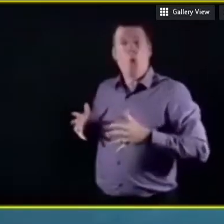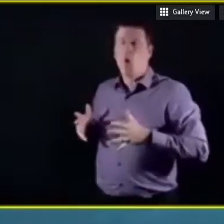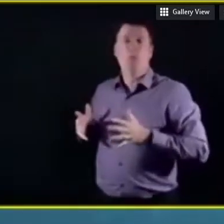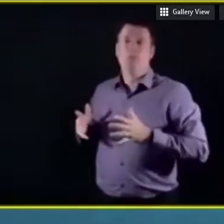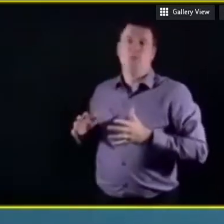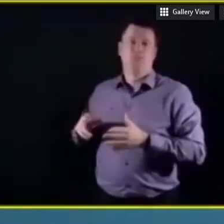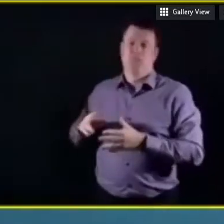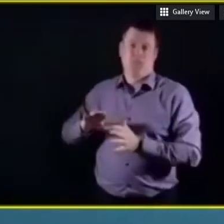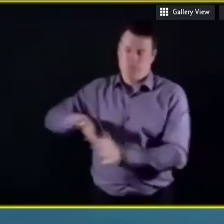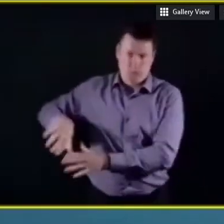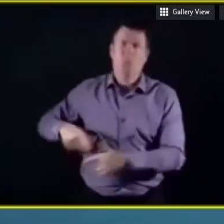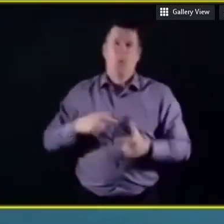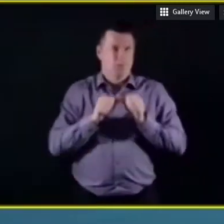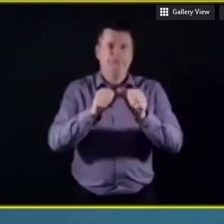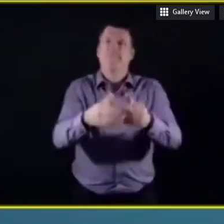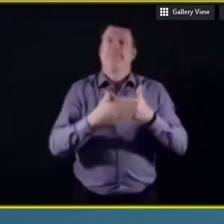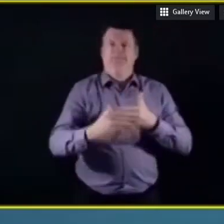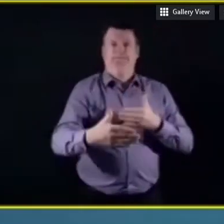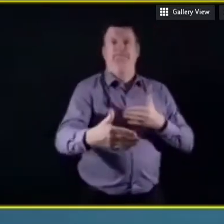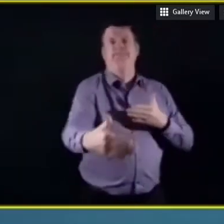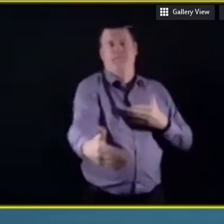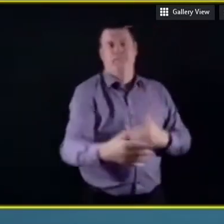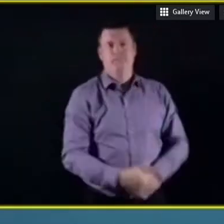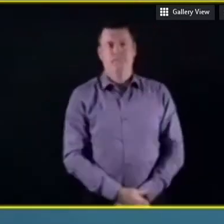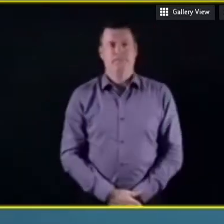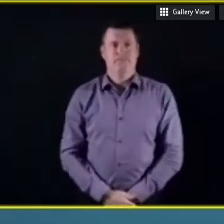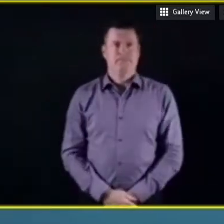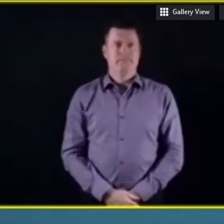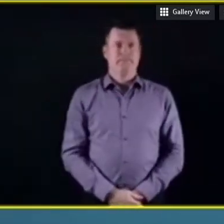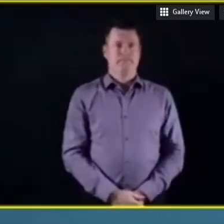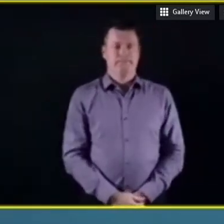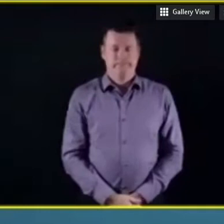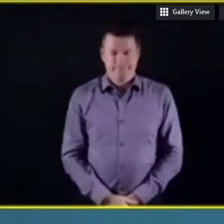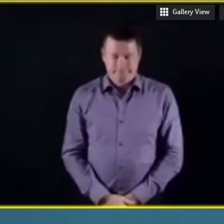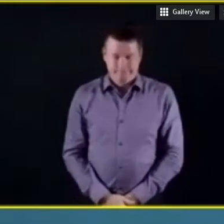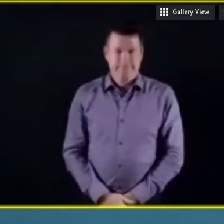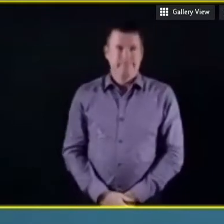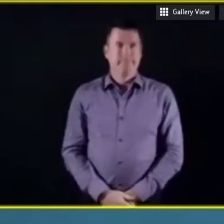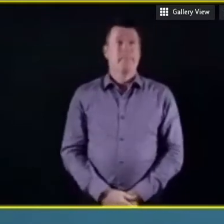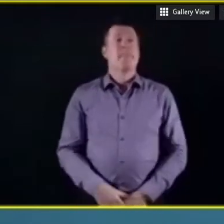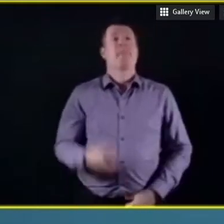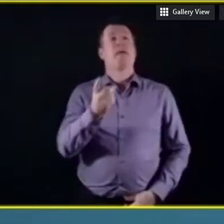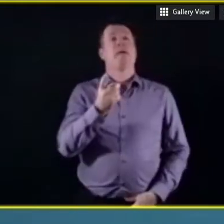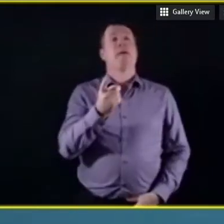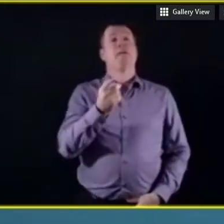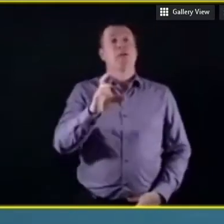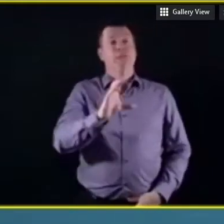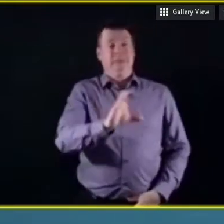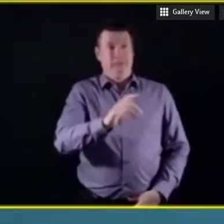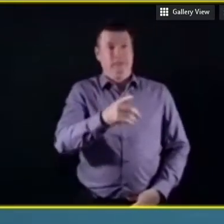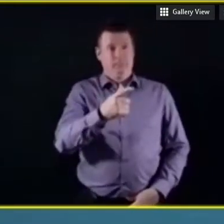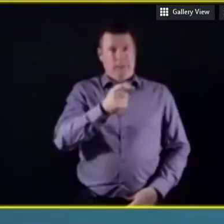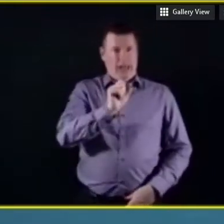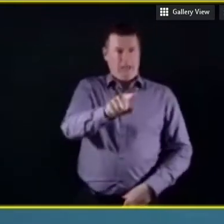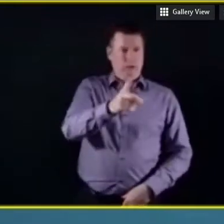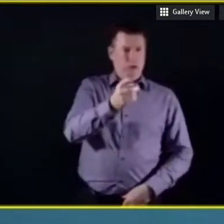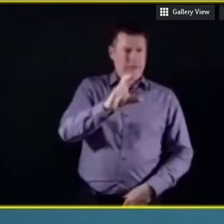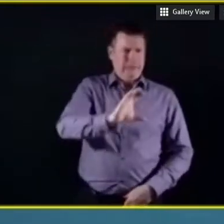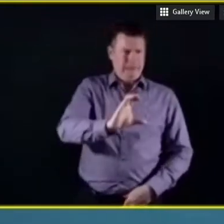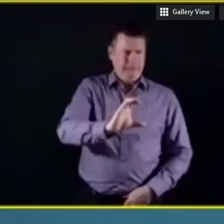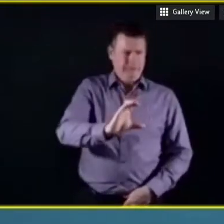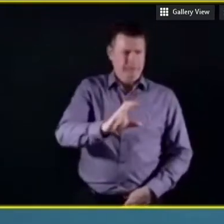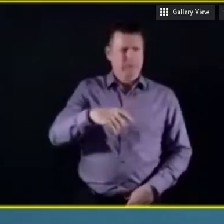Creek Family Medicine and you are working at the respiratory clinic, you're seeing patients who do need to be, they want to see somebody, right? Yeah. They're sick enough